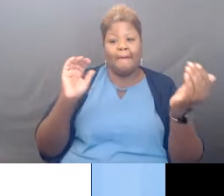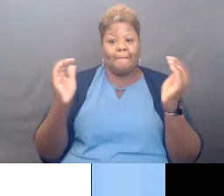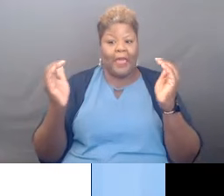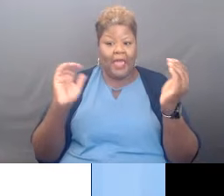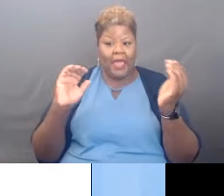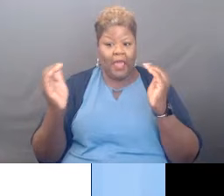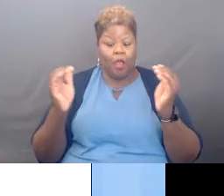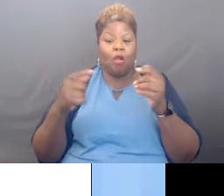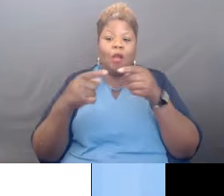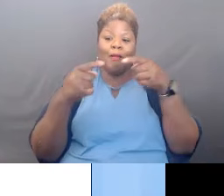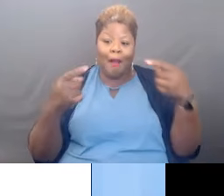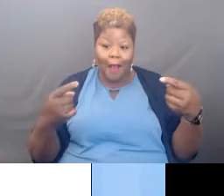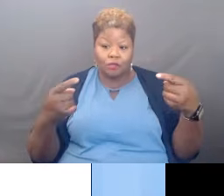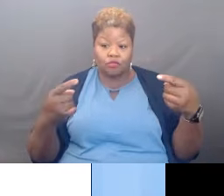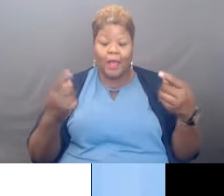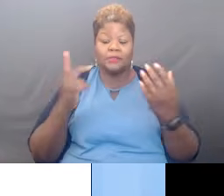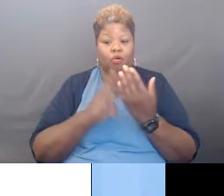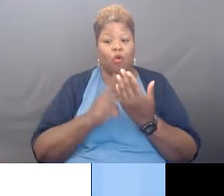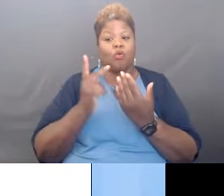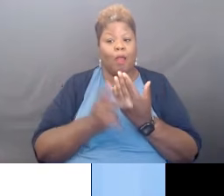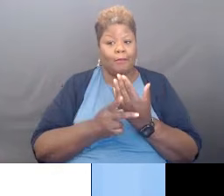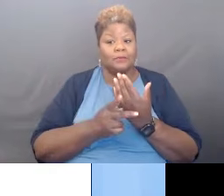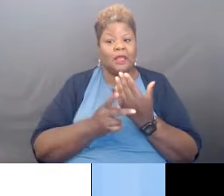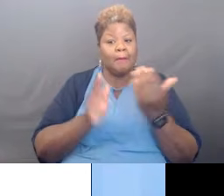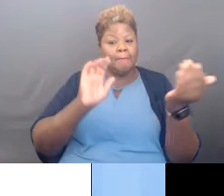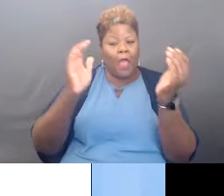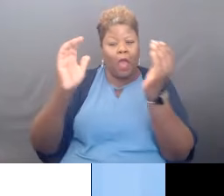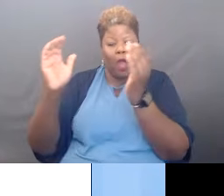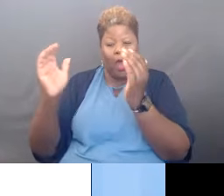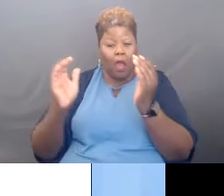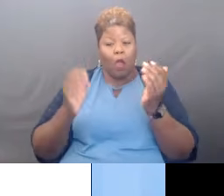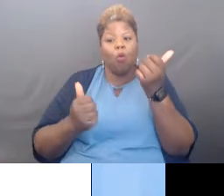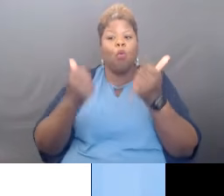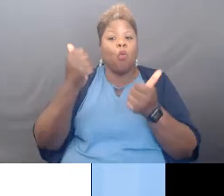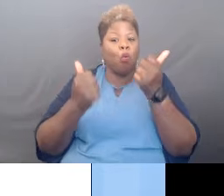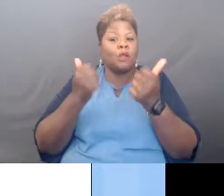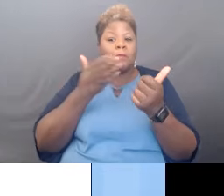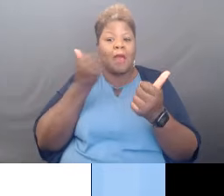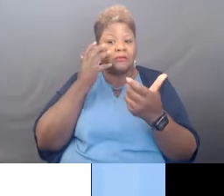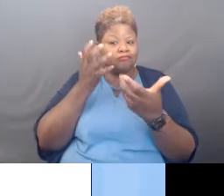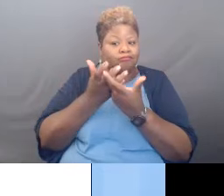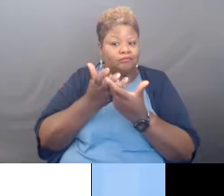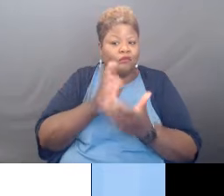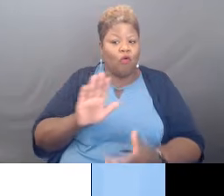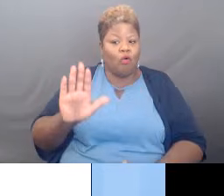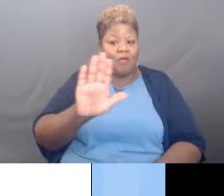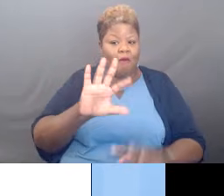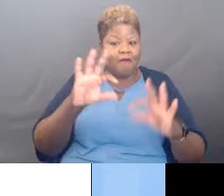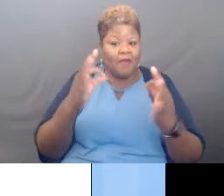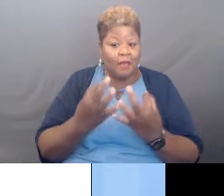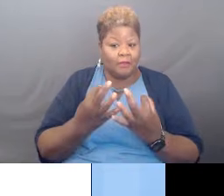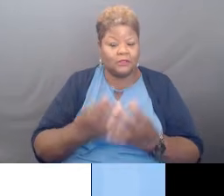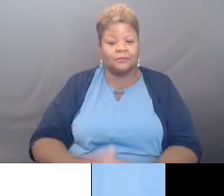contrast various ABLE programs across the nation to decide which one would be best for them and for their family.